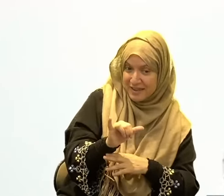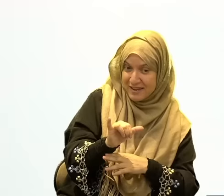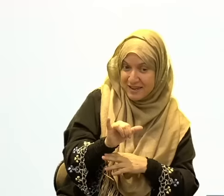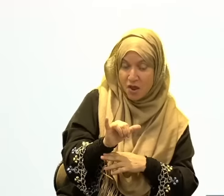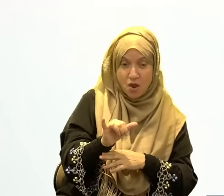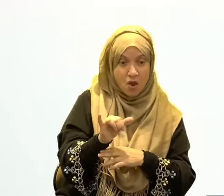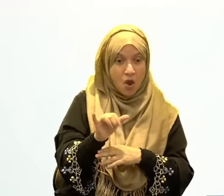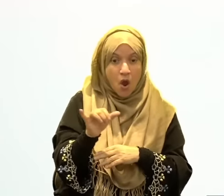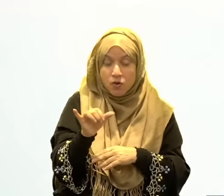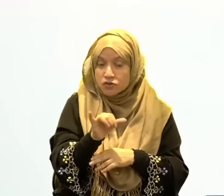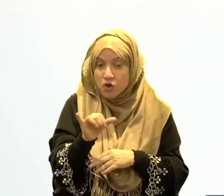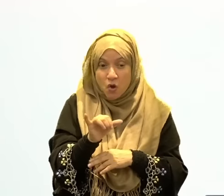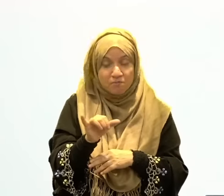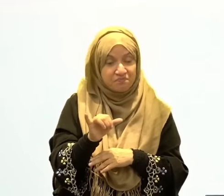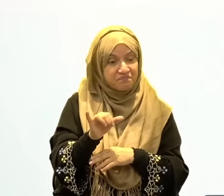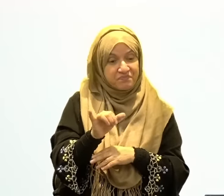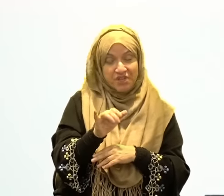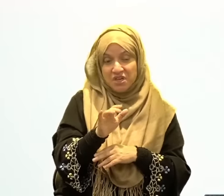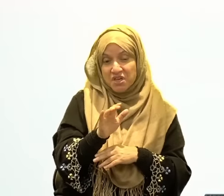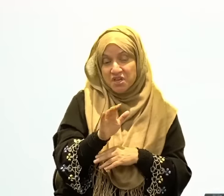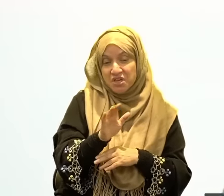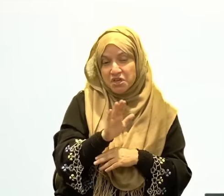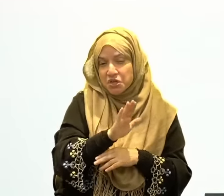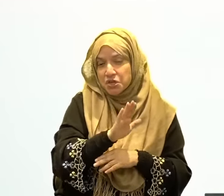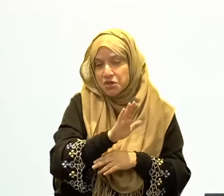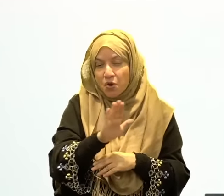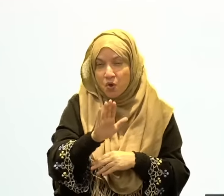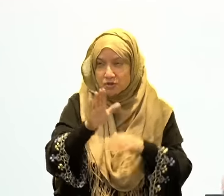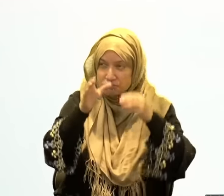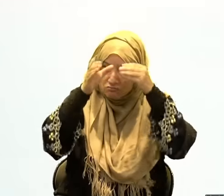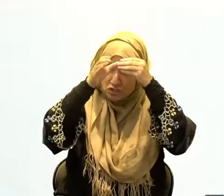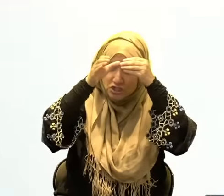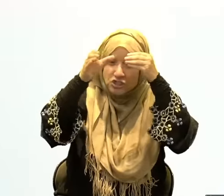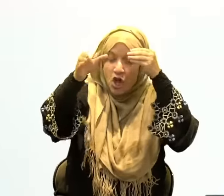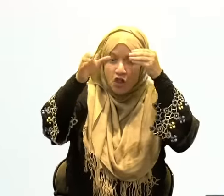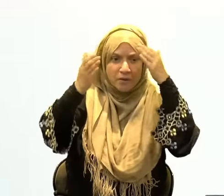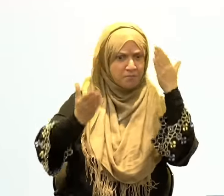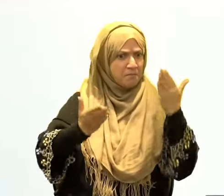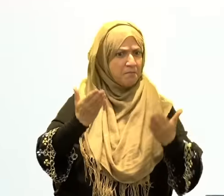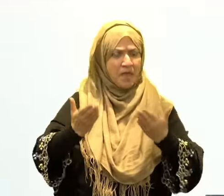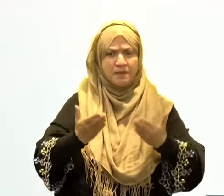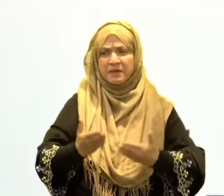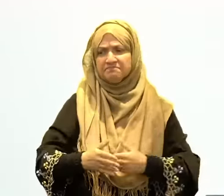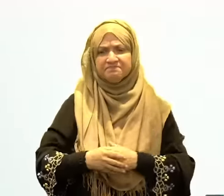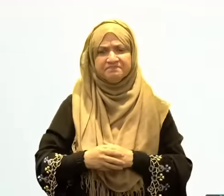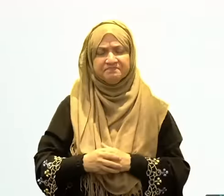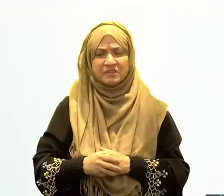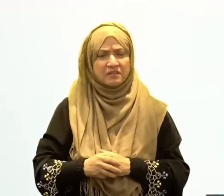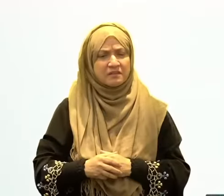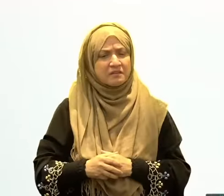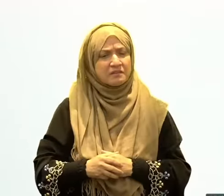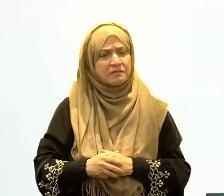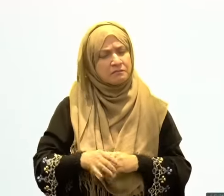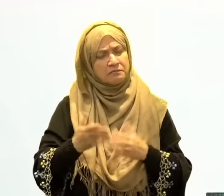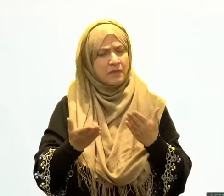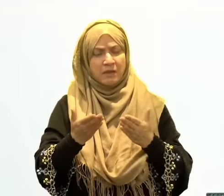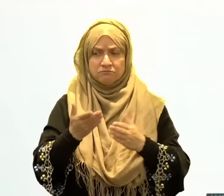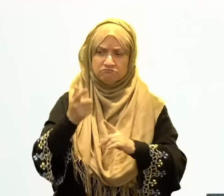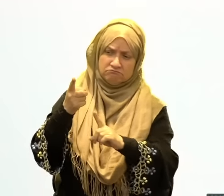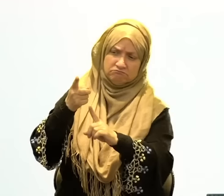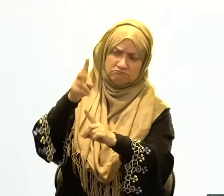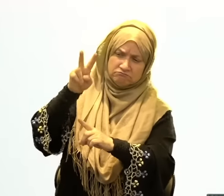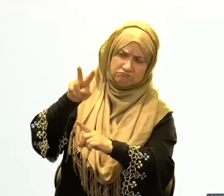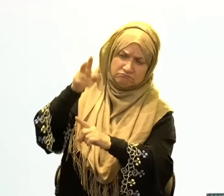it's mindfulness at the end of the day, to become aware of Allah's sight upon you. So are there things that you would do in the sight of Allah